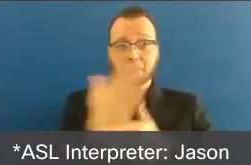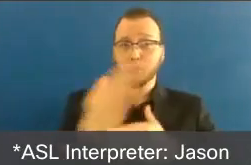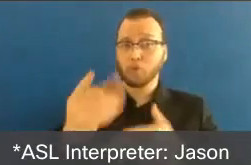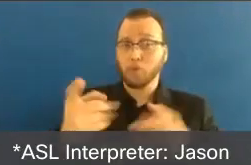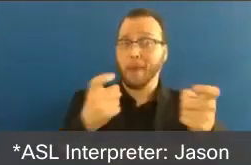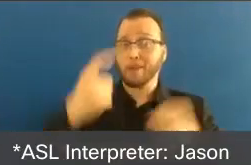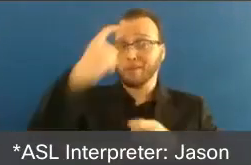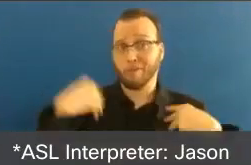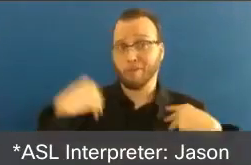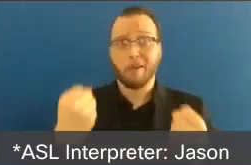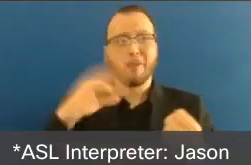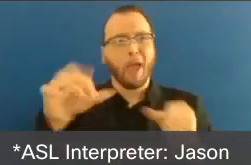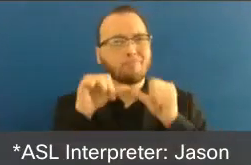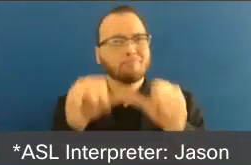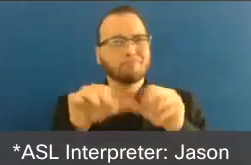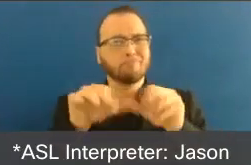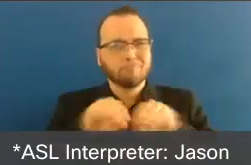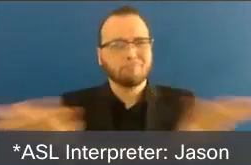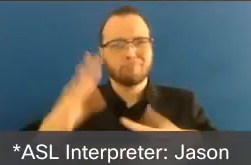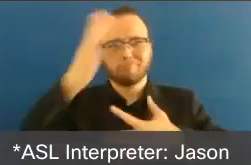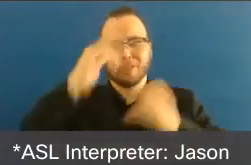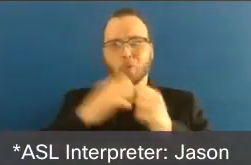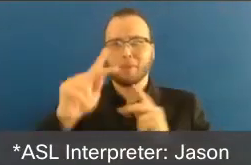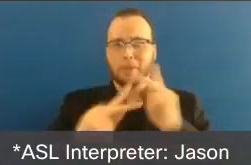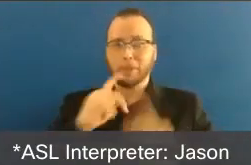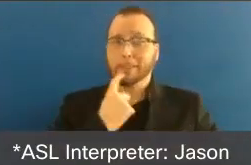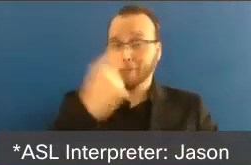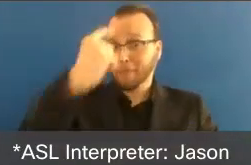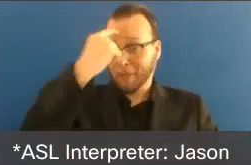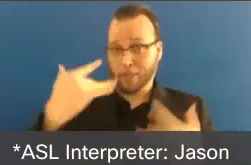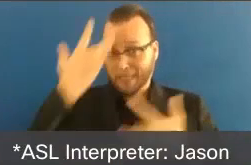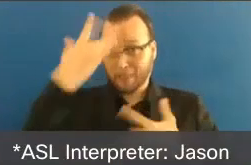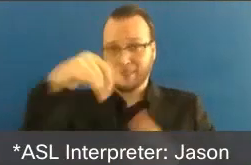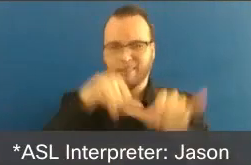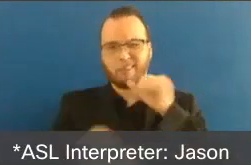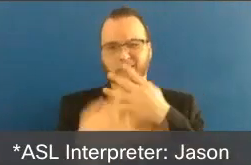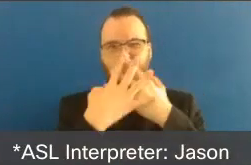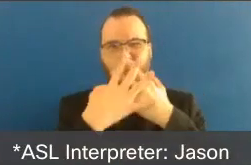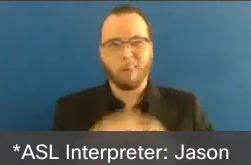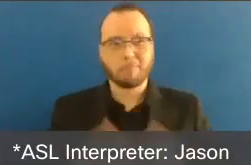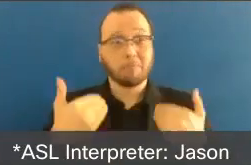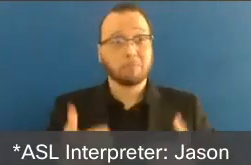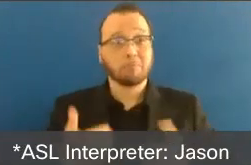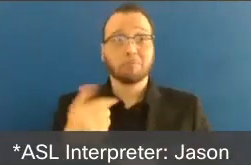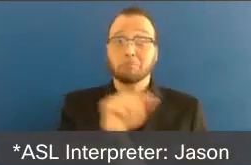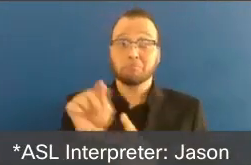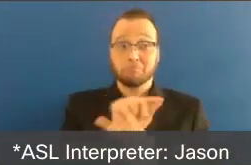mental illness in jail. The presenters today are Teresa Pemberton and Dr. Christy Mulcairn, and I will introduce them